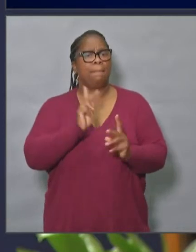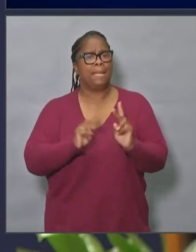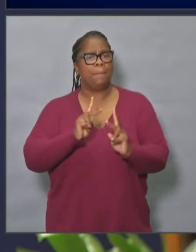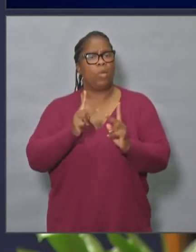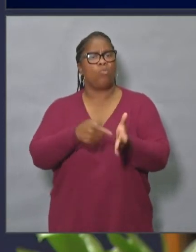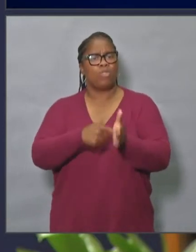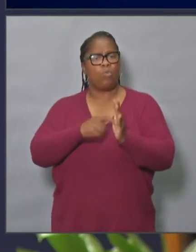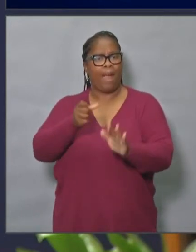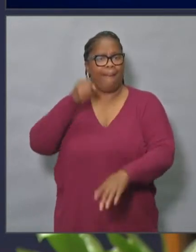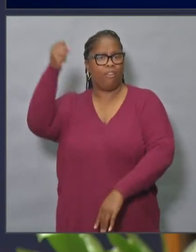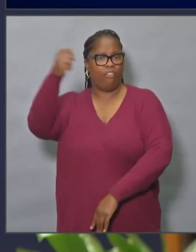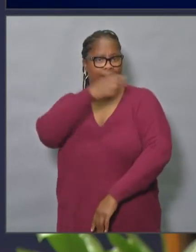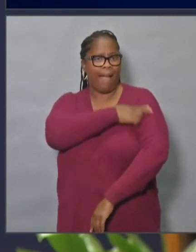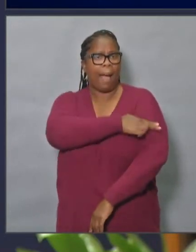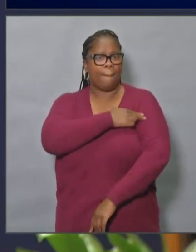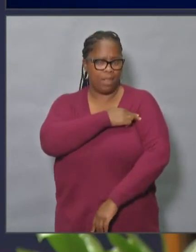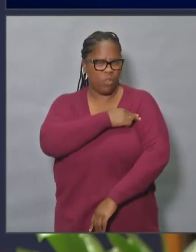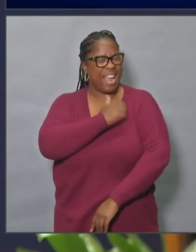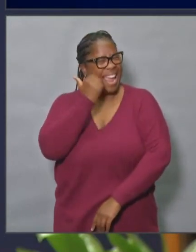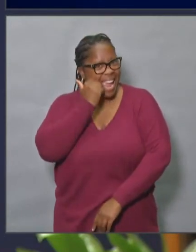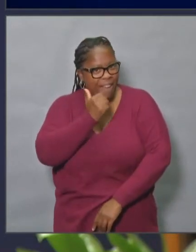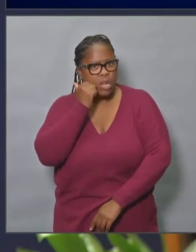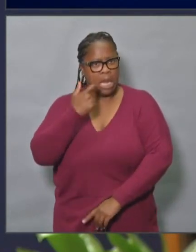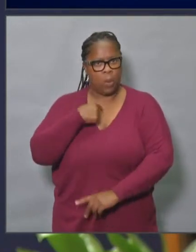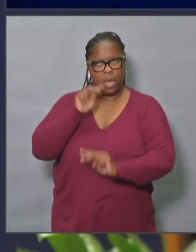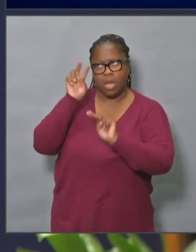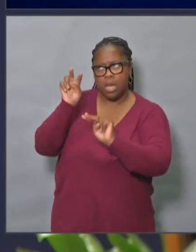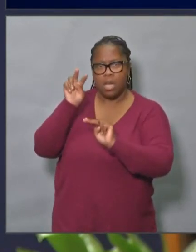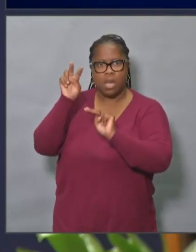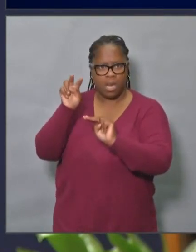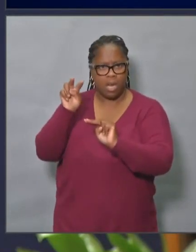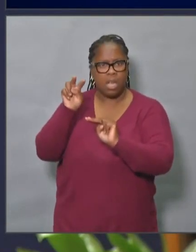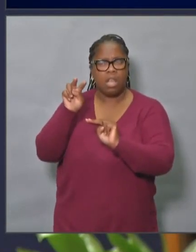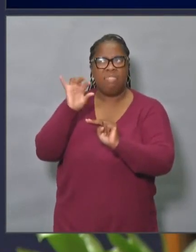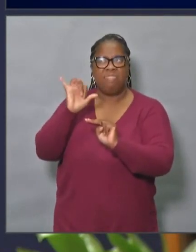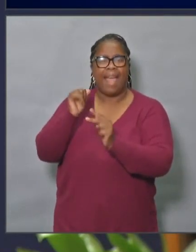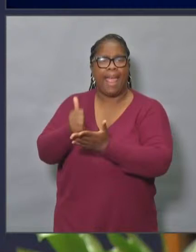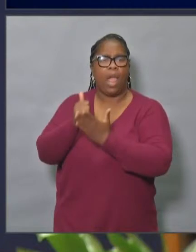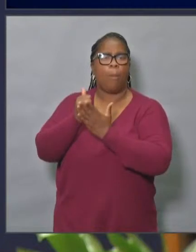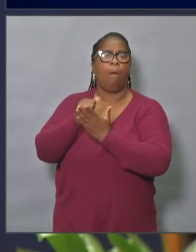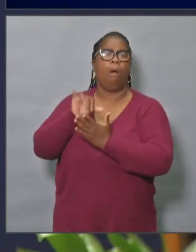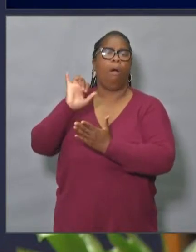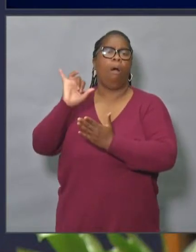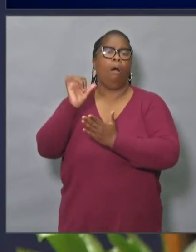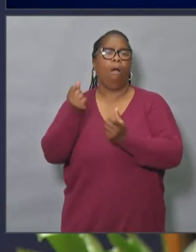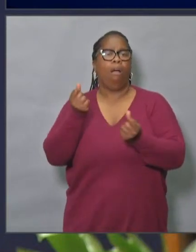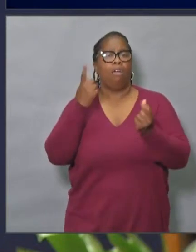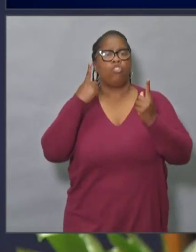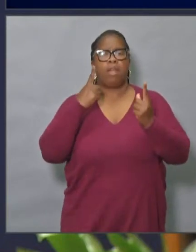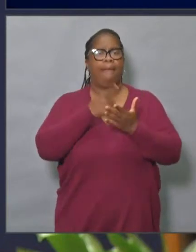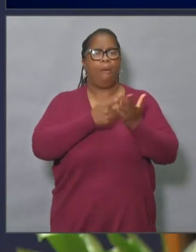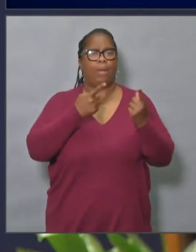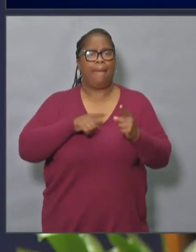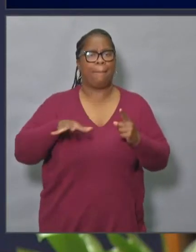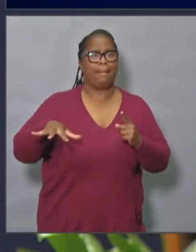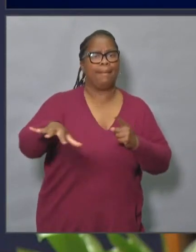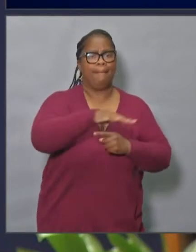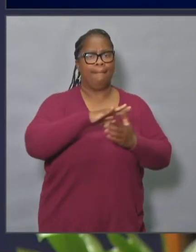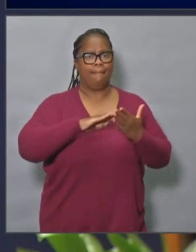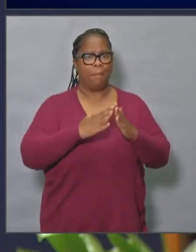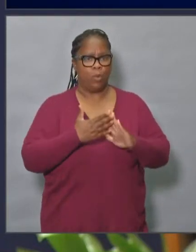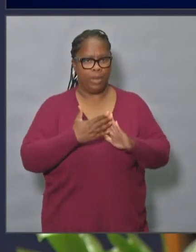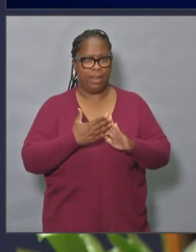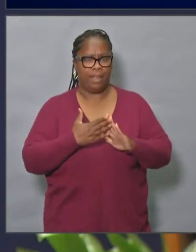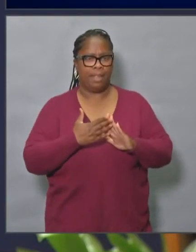day. This allows us to understand what is going on with transmission across the community, and it is not